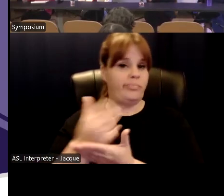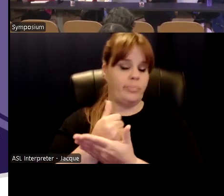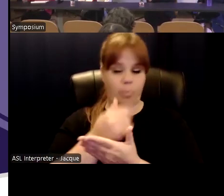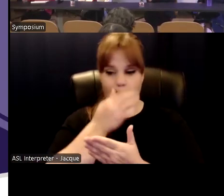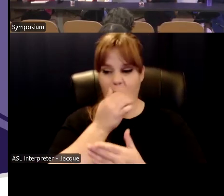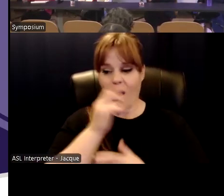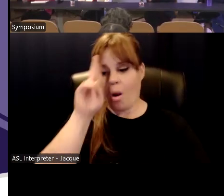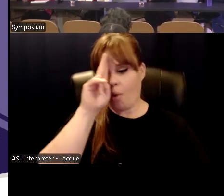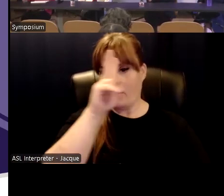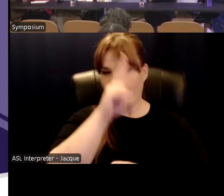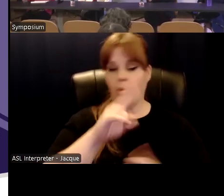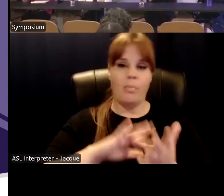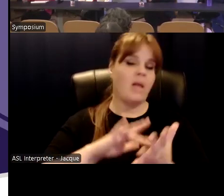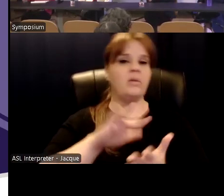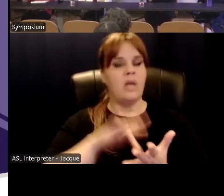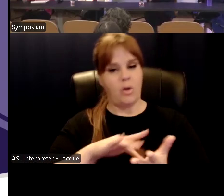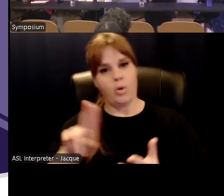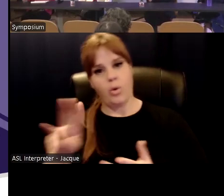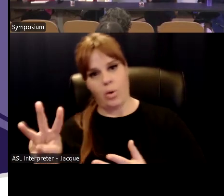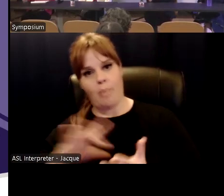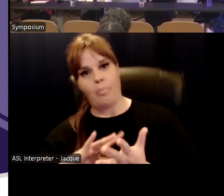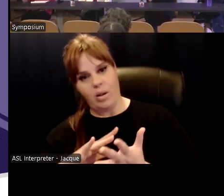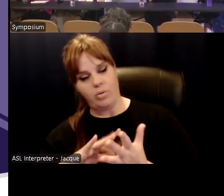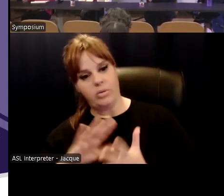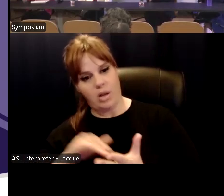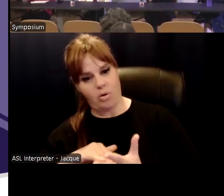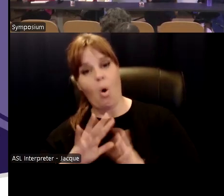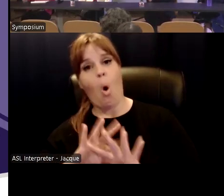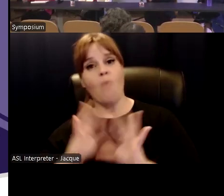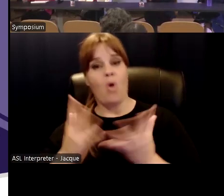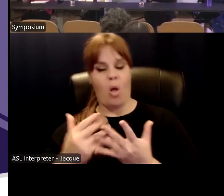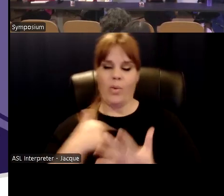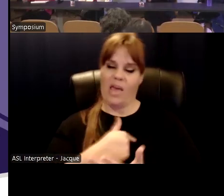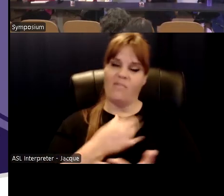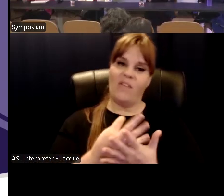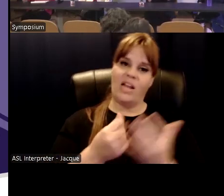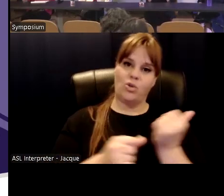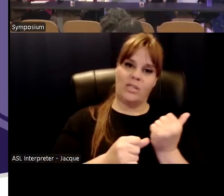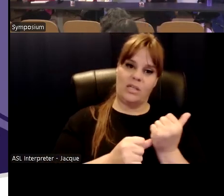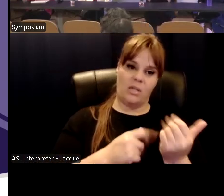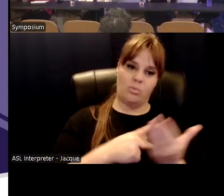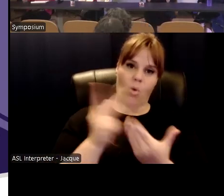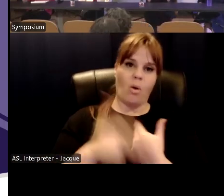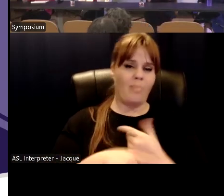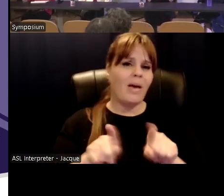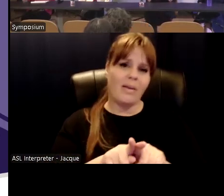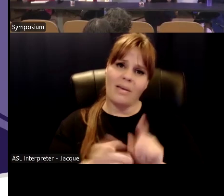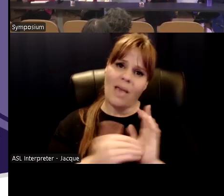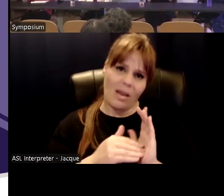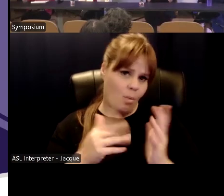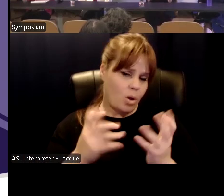Harborview Medical Center and UW Medicine, overall, we have a financial assistance program. I want to, again, acknowledge this is not perfect.